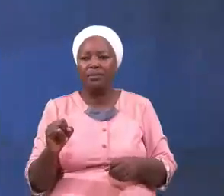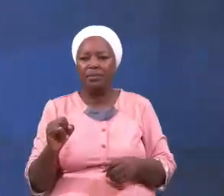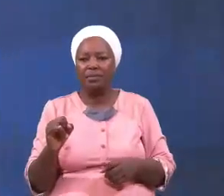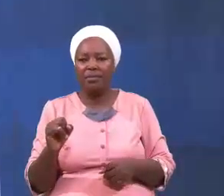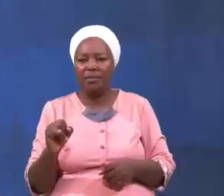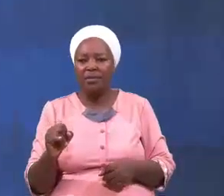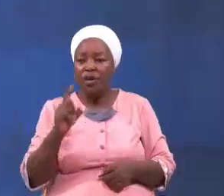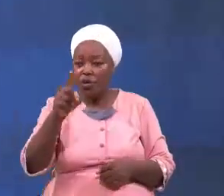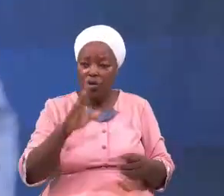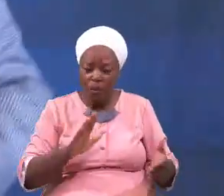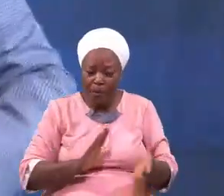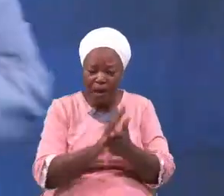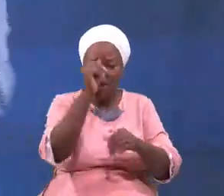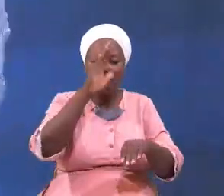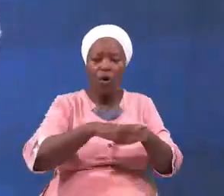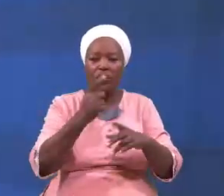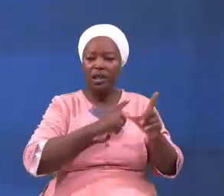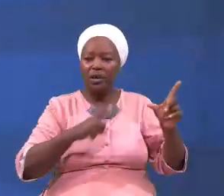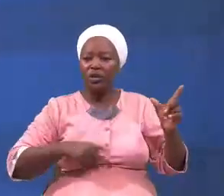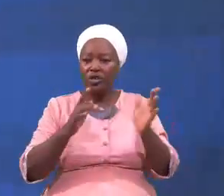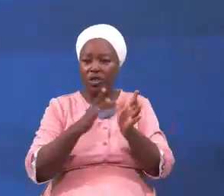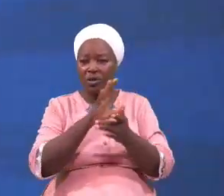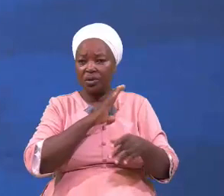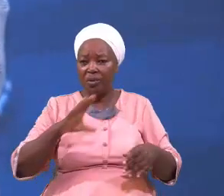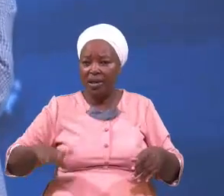You believe on the Lord Jesus Christ,